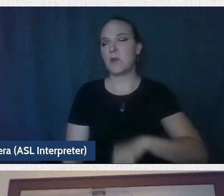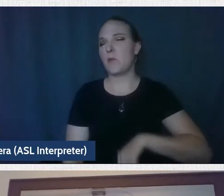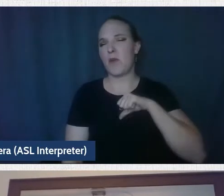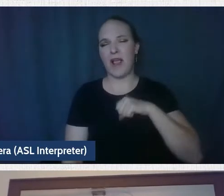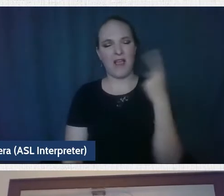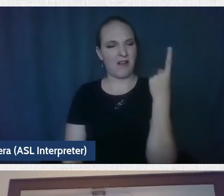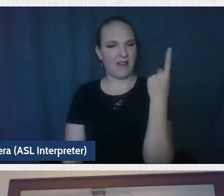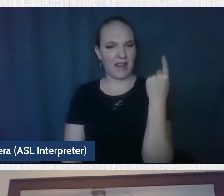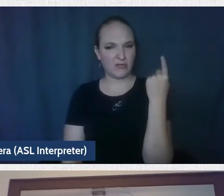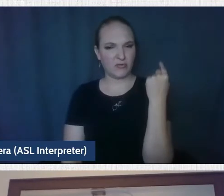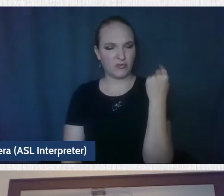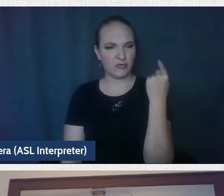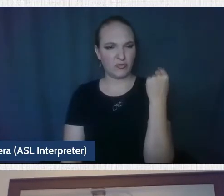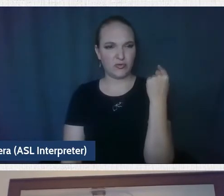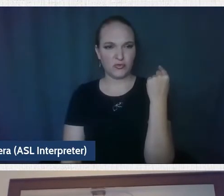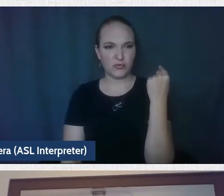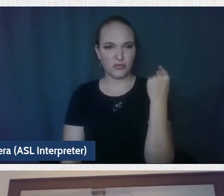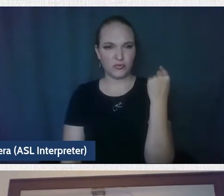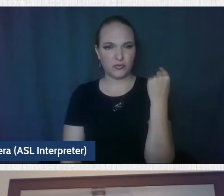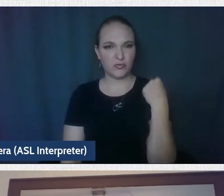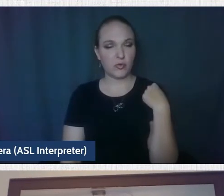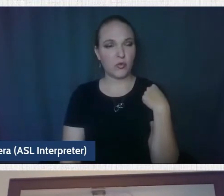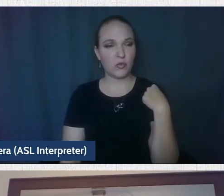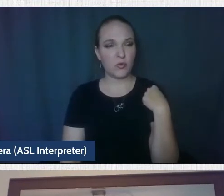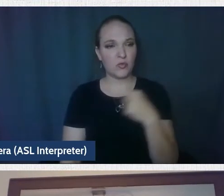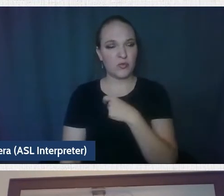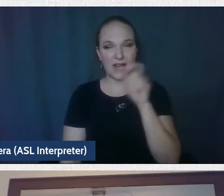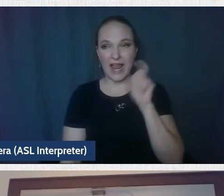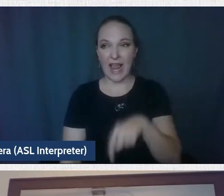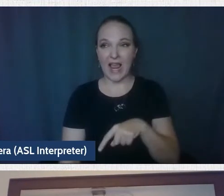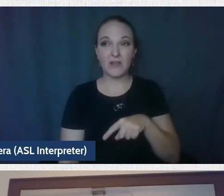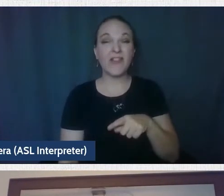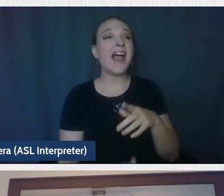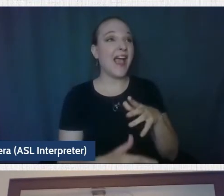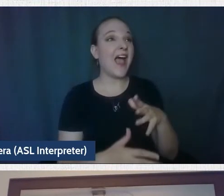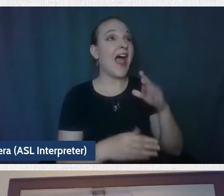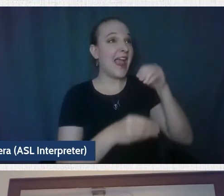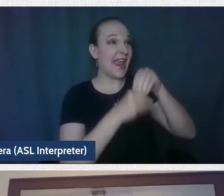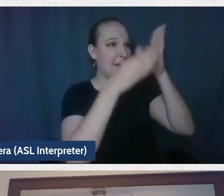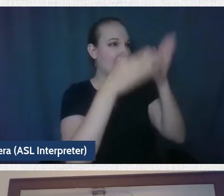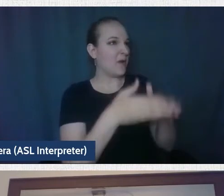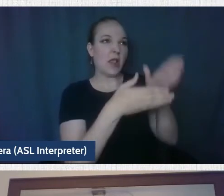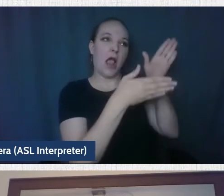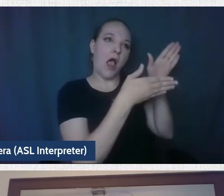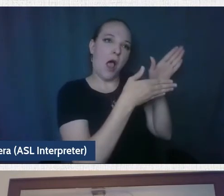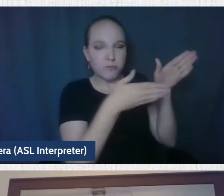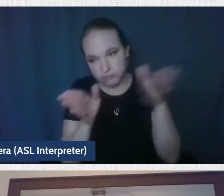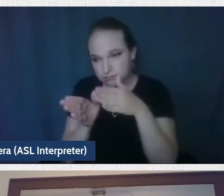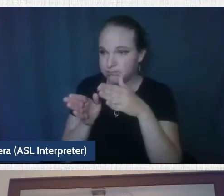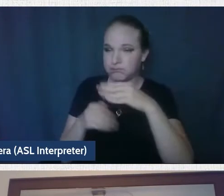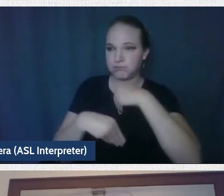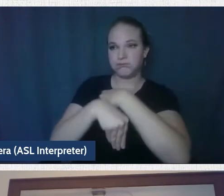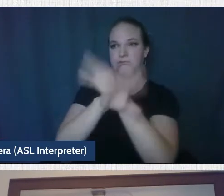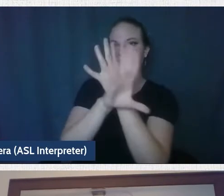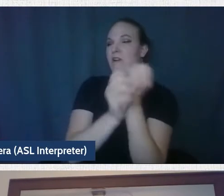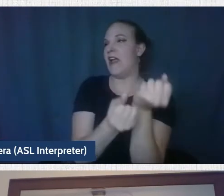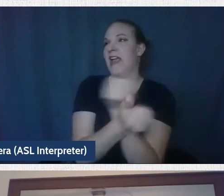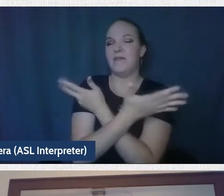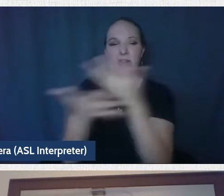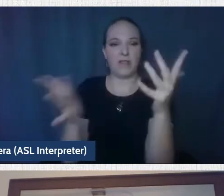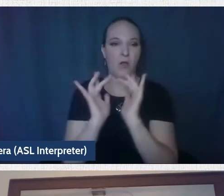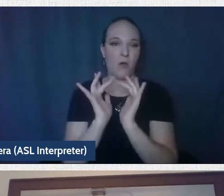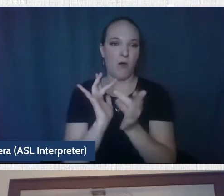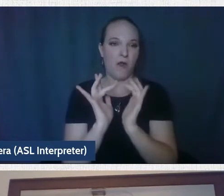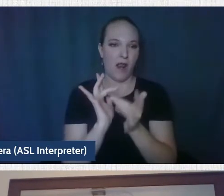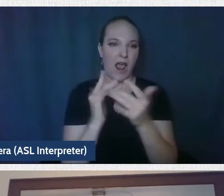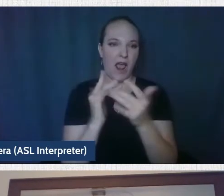when we had to pivot completely to remote learning and do everything online. It was very